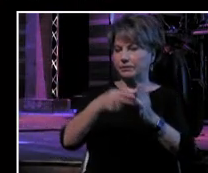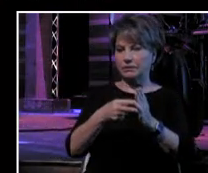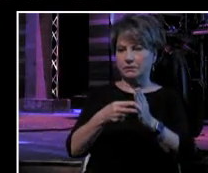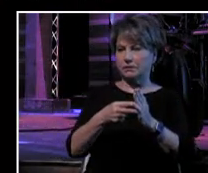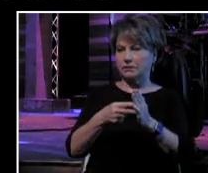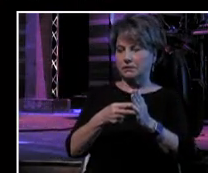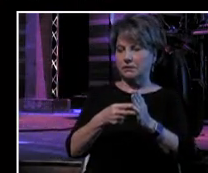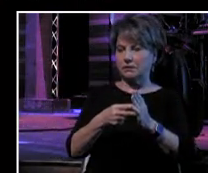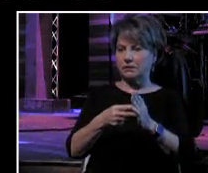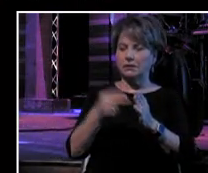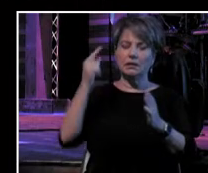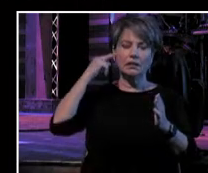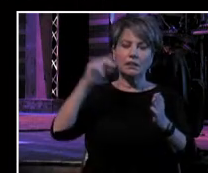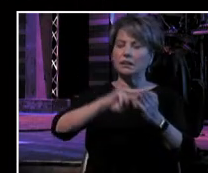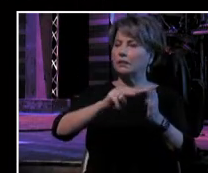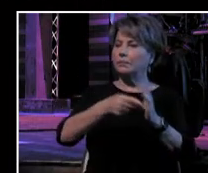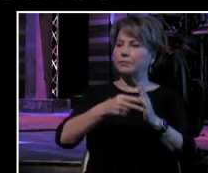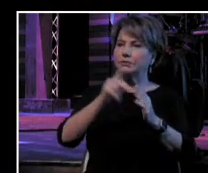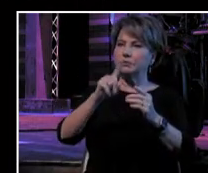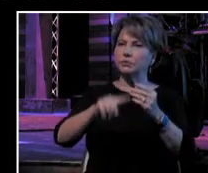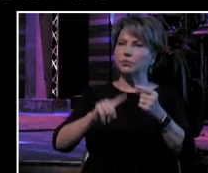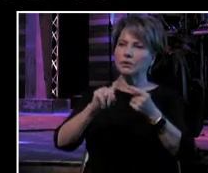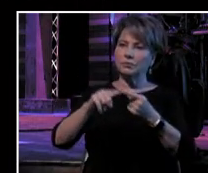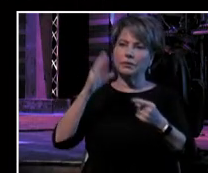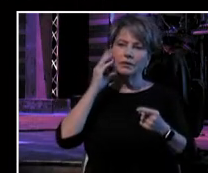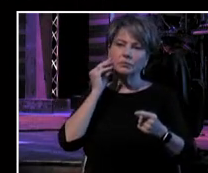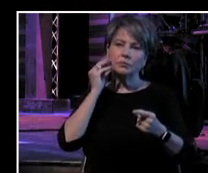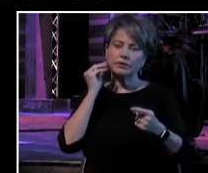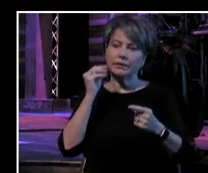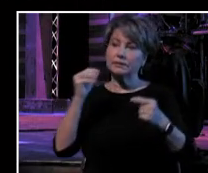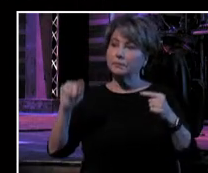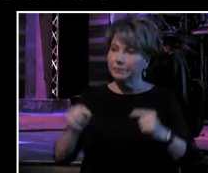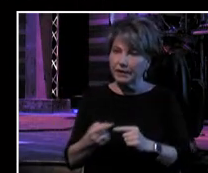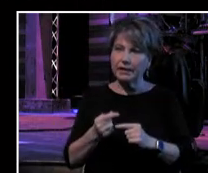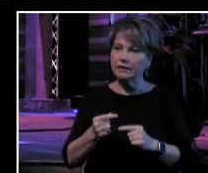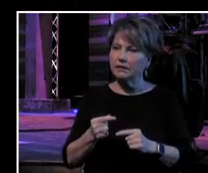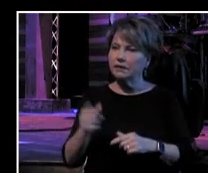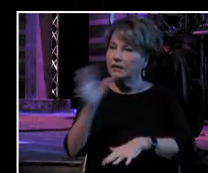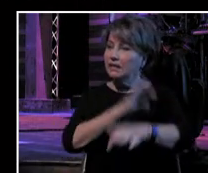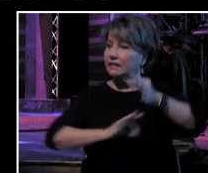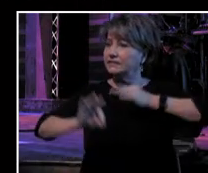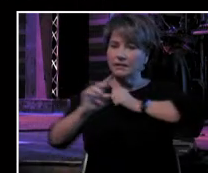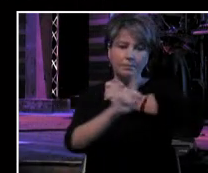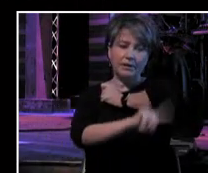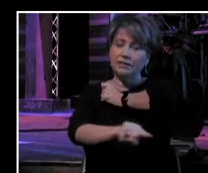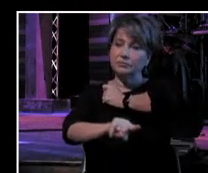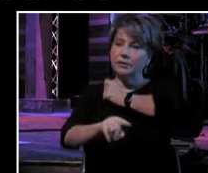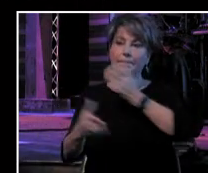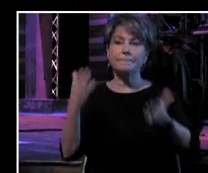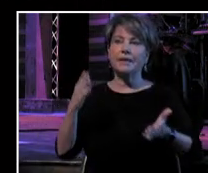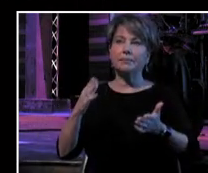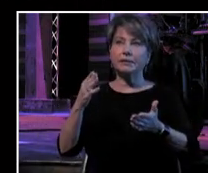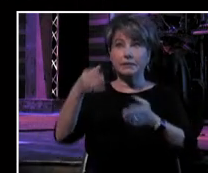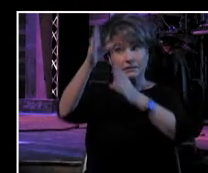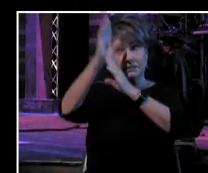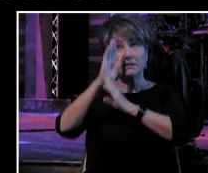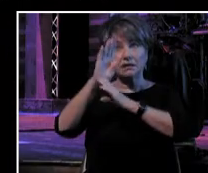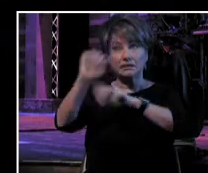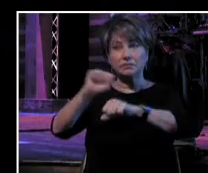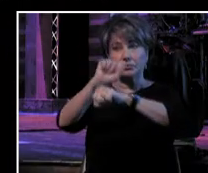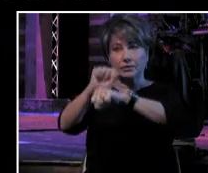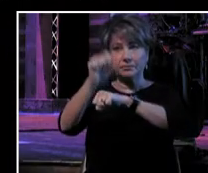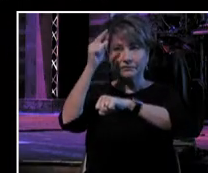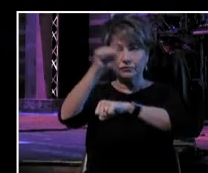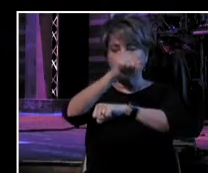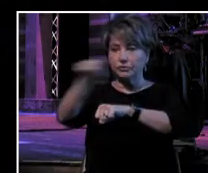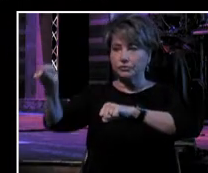It's purposeful when we experience pain. And instead of punishment, it might be a divine appointment